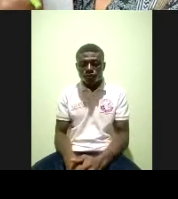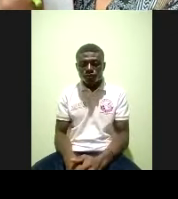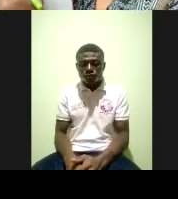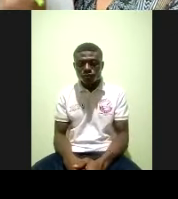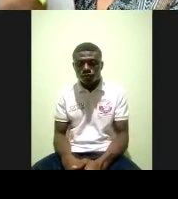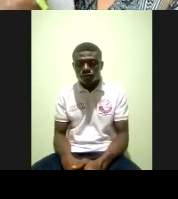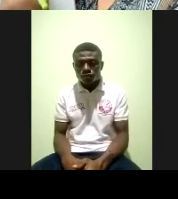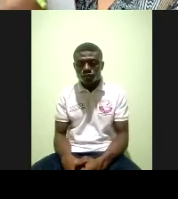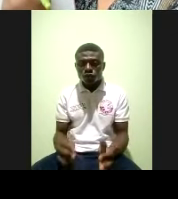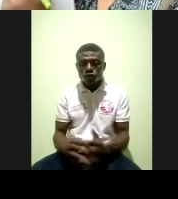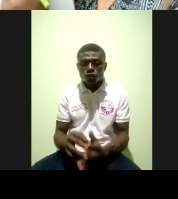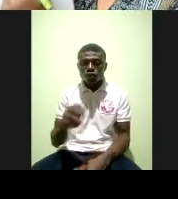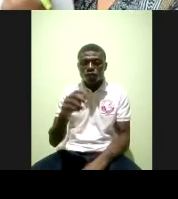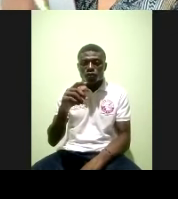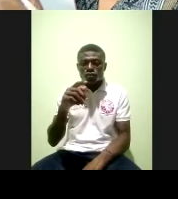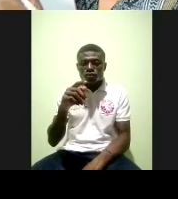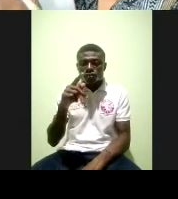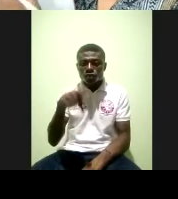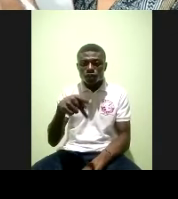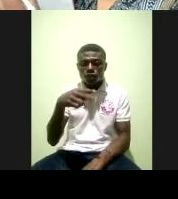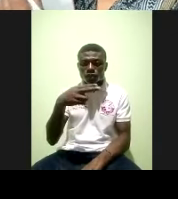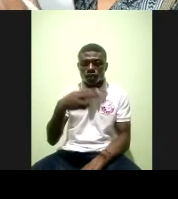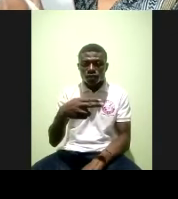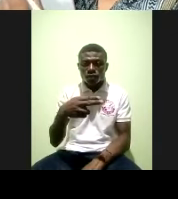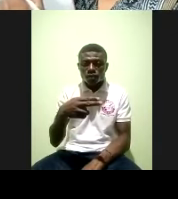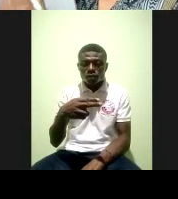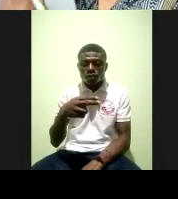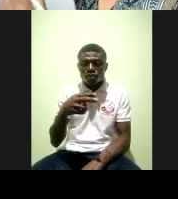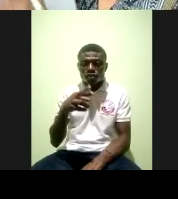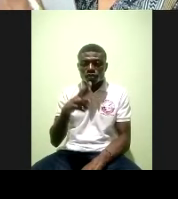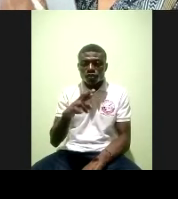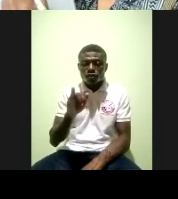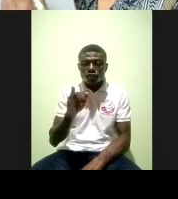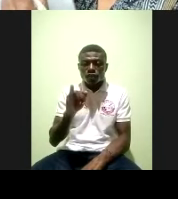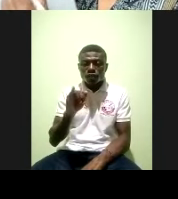hate. The other word is rate,